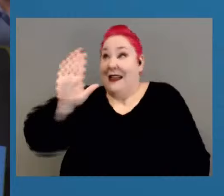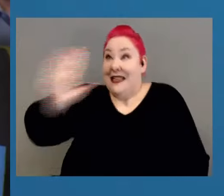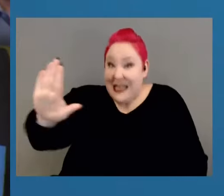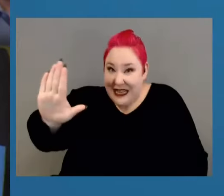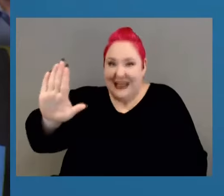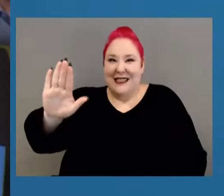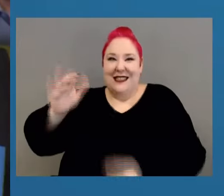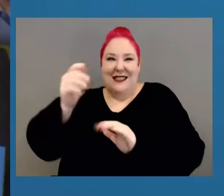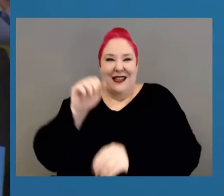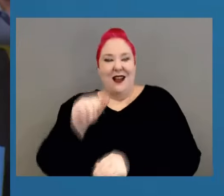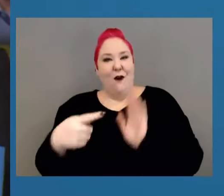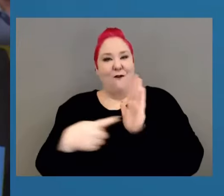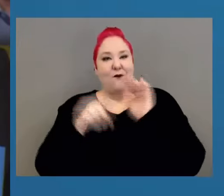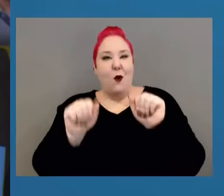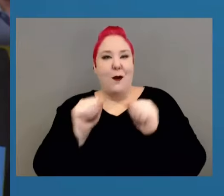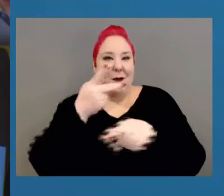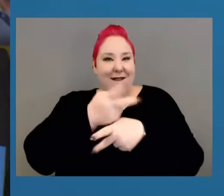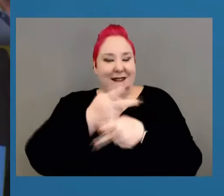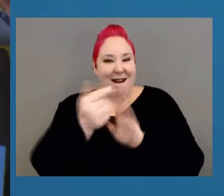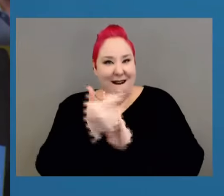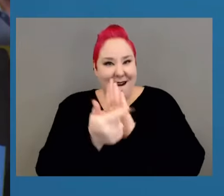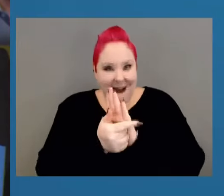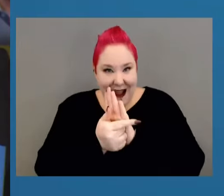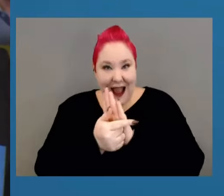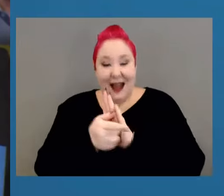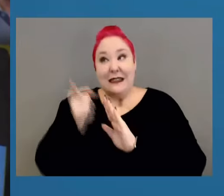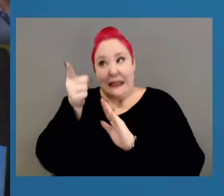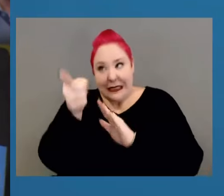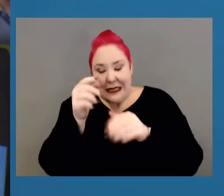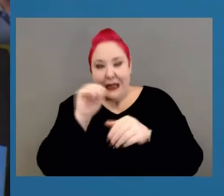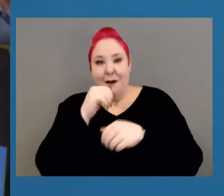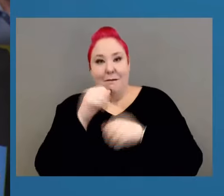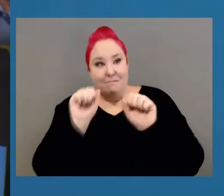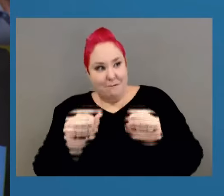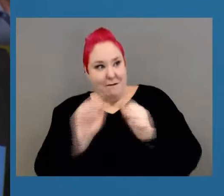people be able to make those payments easier. And that